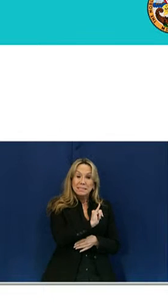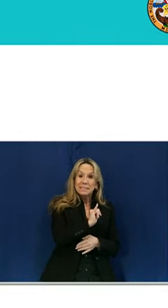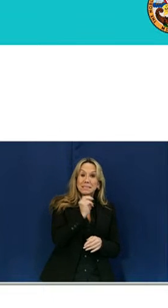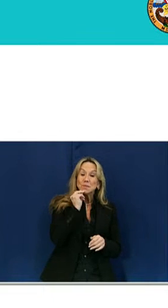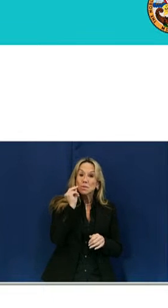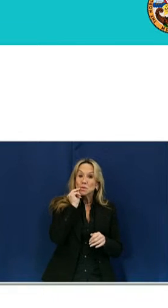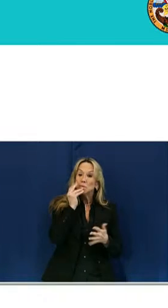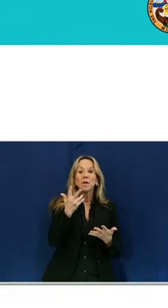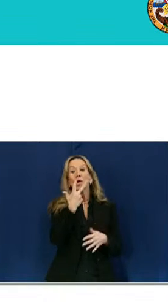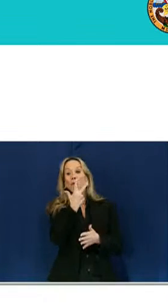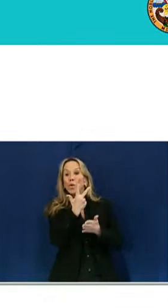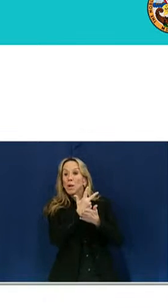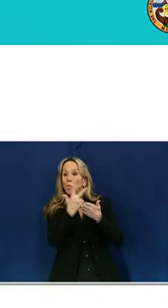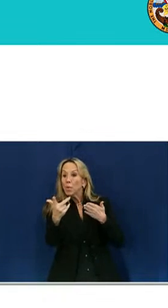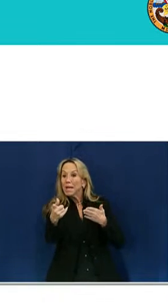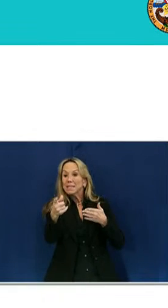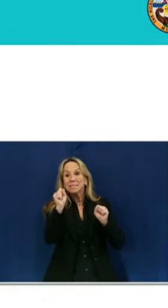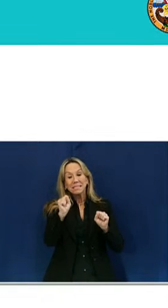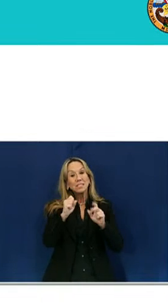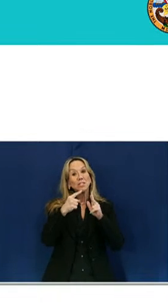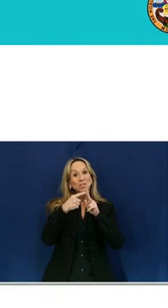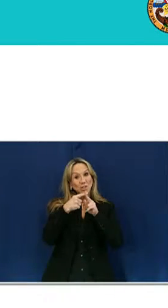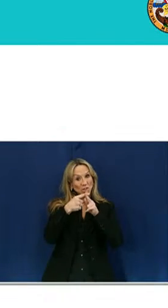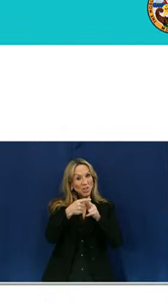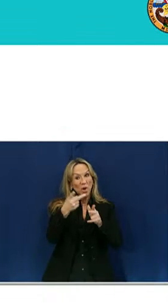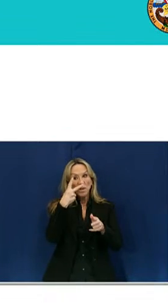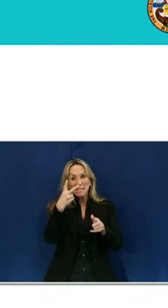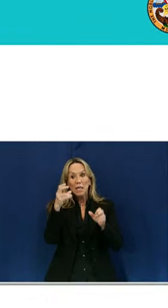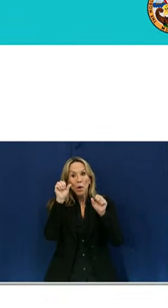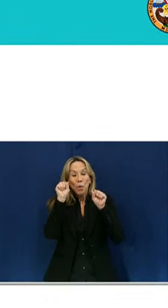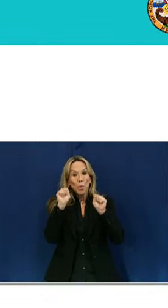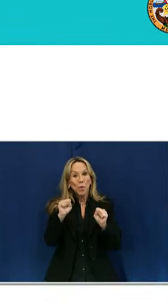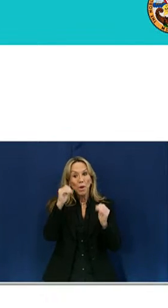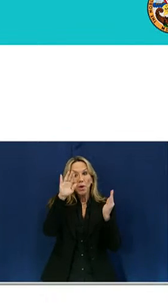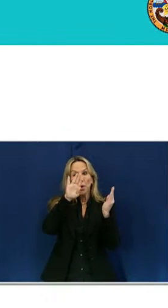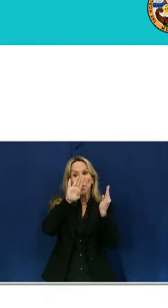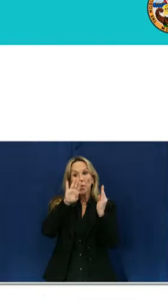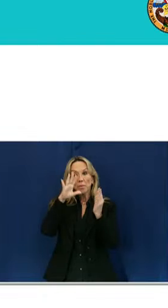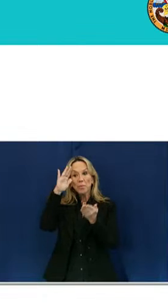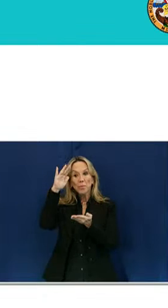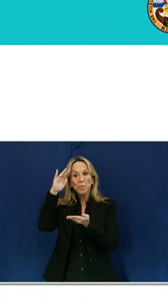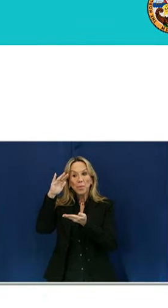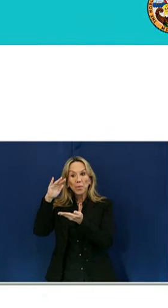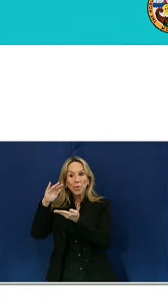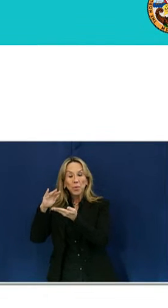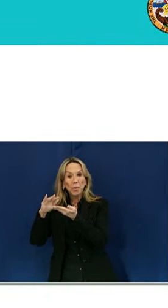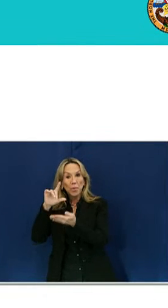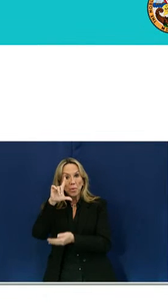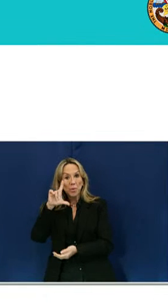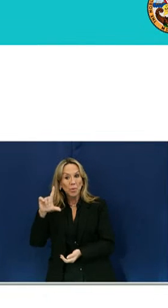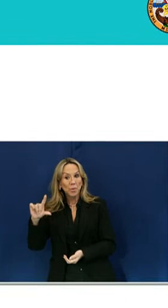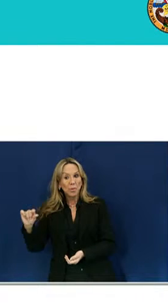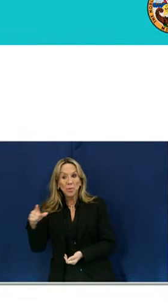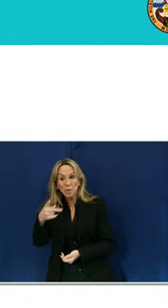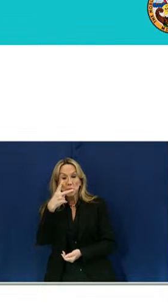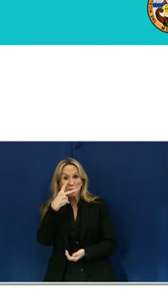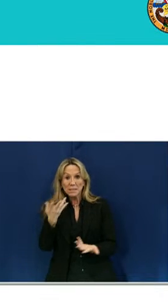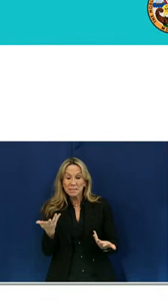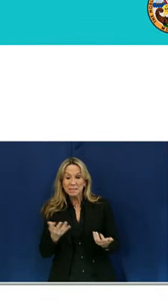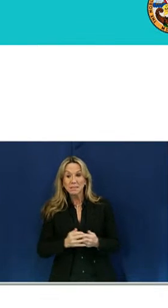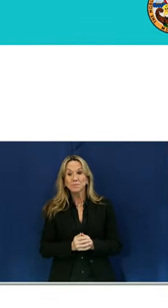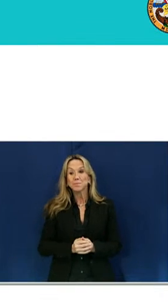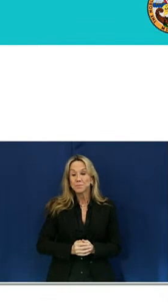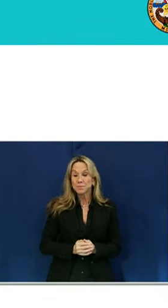weeks, you can see how that trajectory changes and flattens and begins to come down. And then if various scenarios of how long we would do, you can see the present